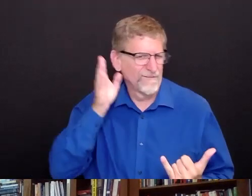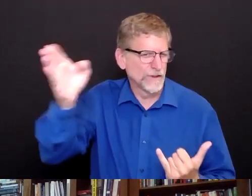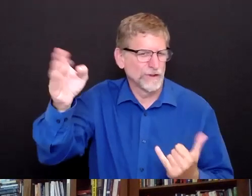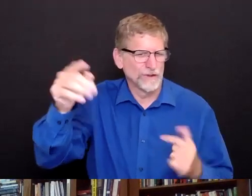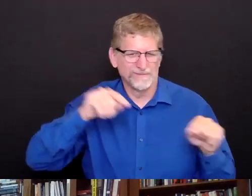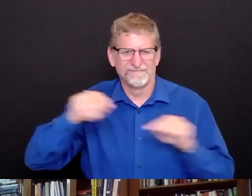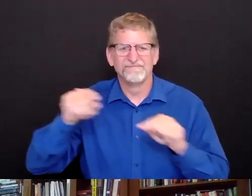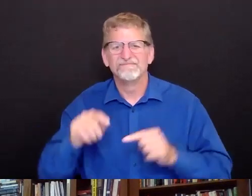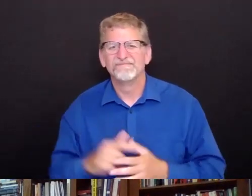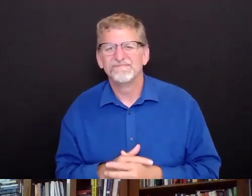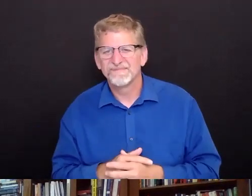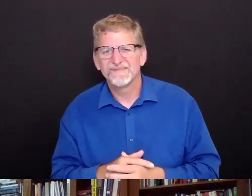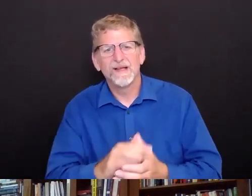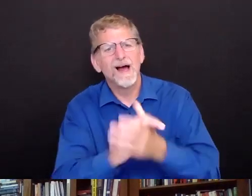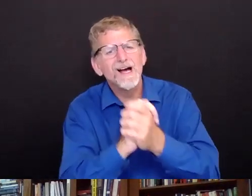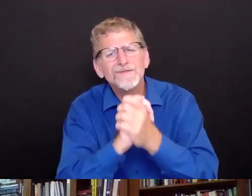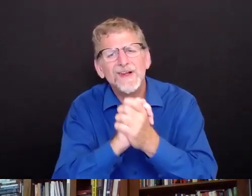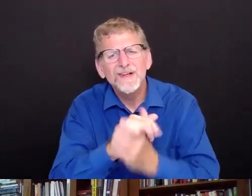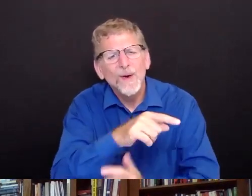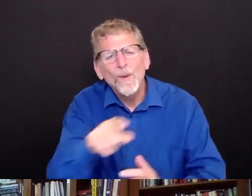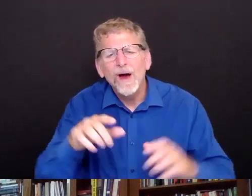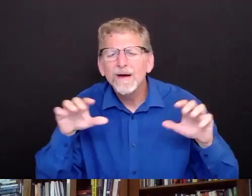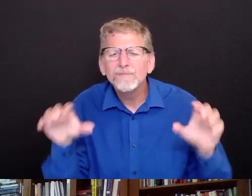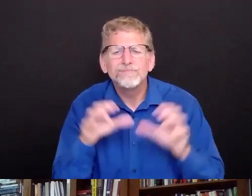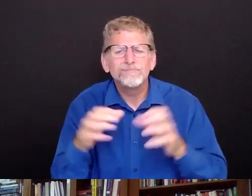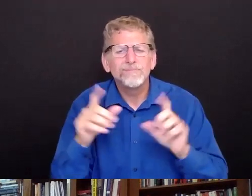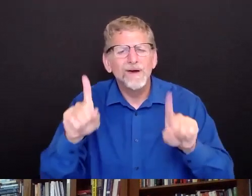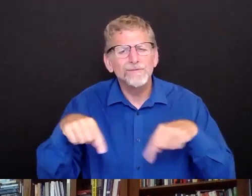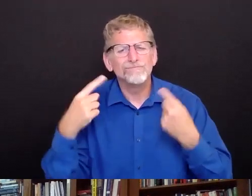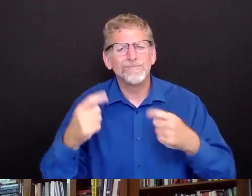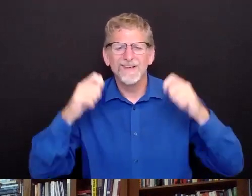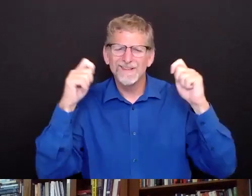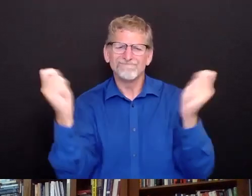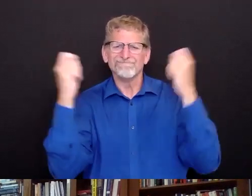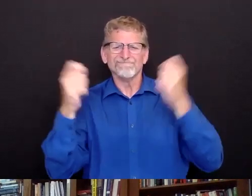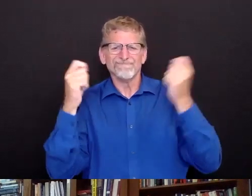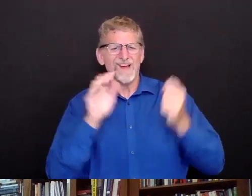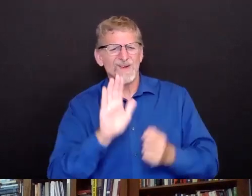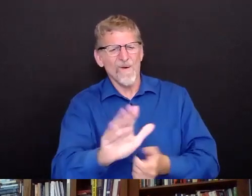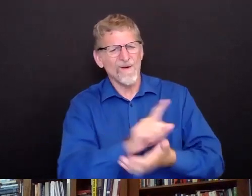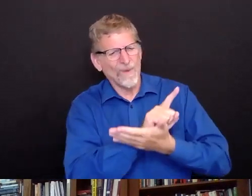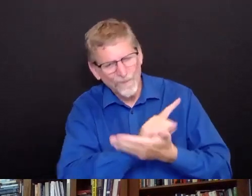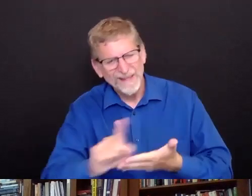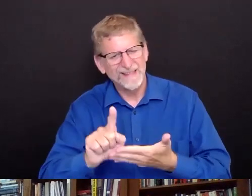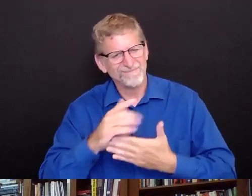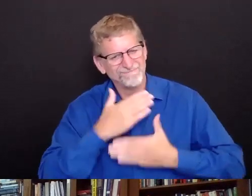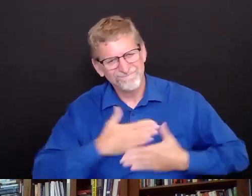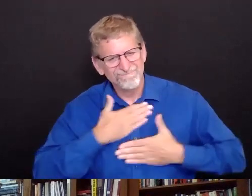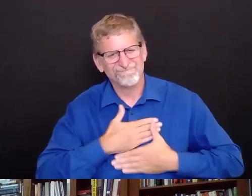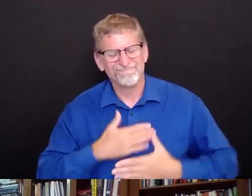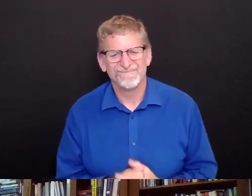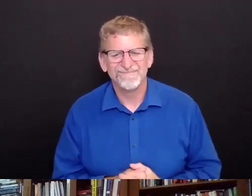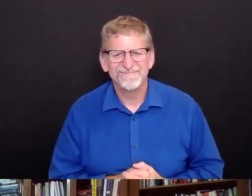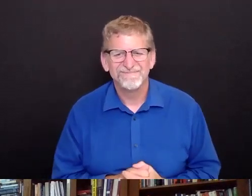and hooray for Postdoc Appreciation Week. Thank you so much. And I'll just close